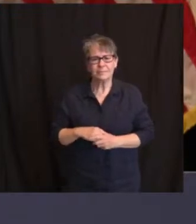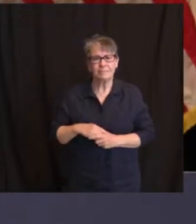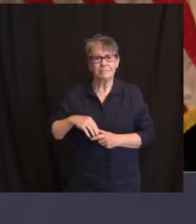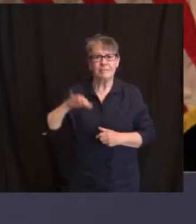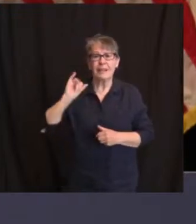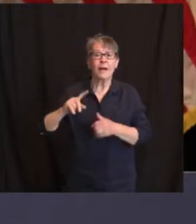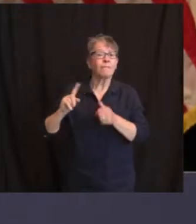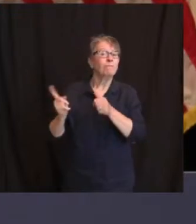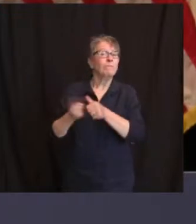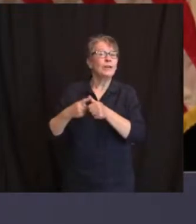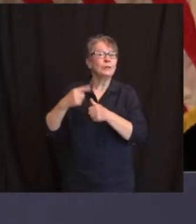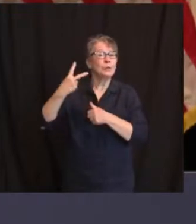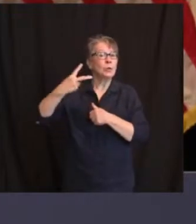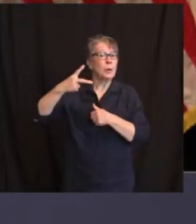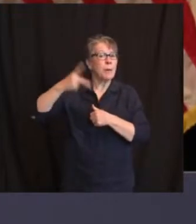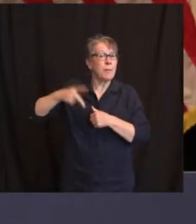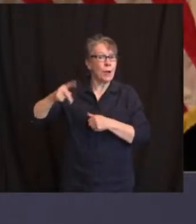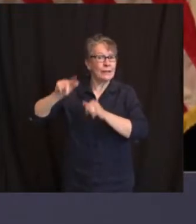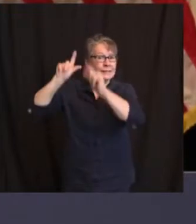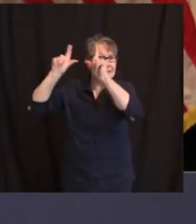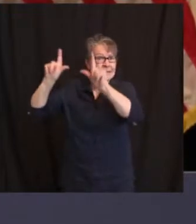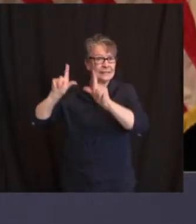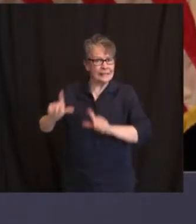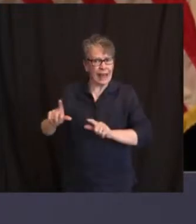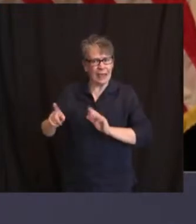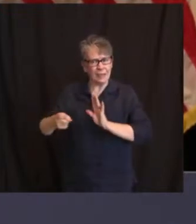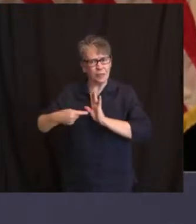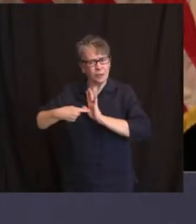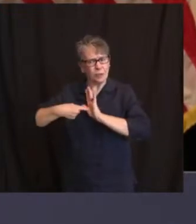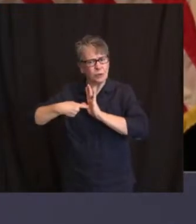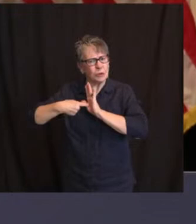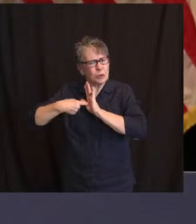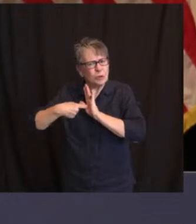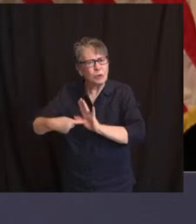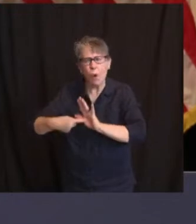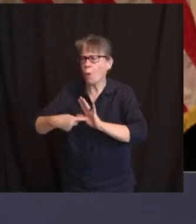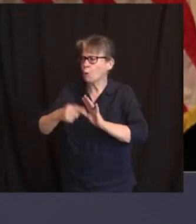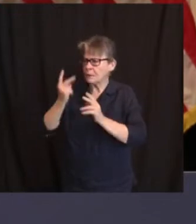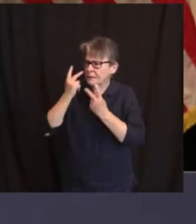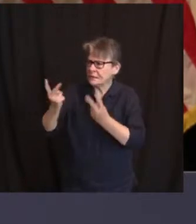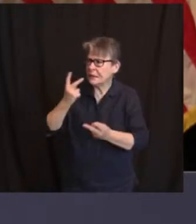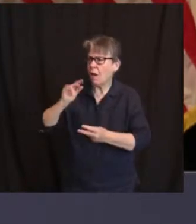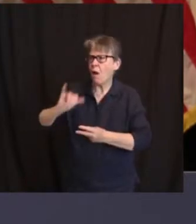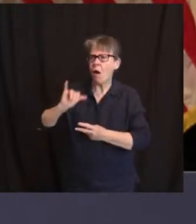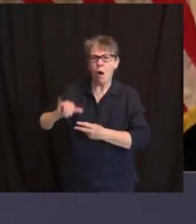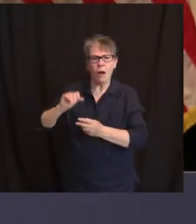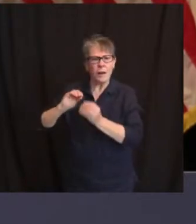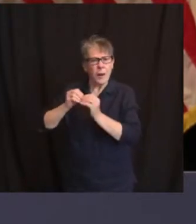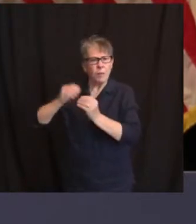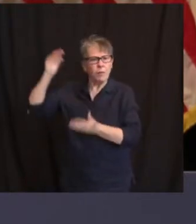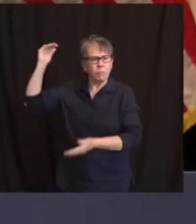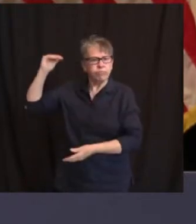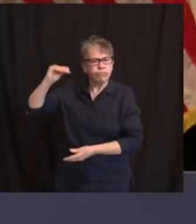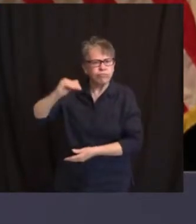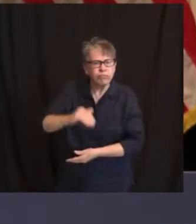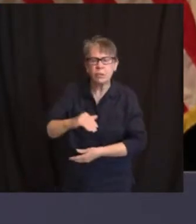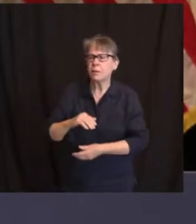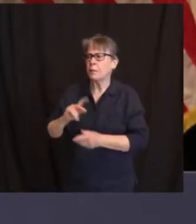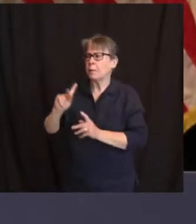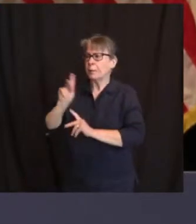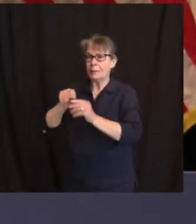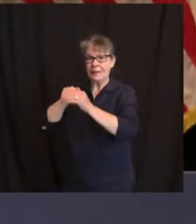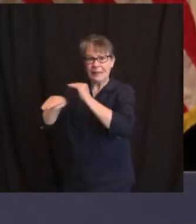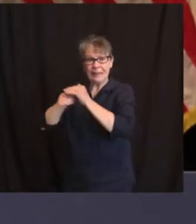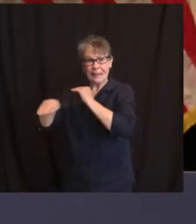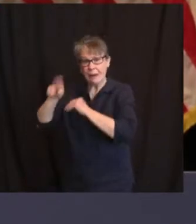Enormous progress on hospitalizations, ICU, ventilators, etc. on the one hand, and on the other hand, New Jersey